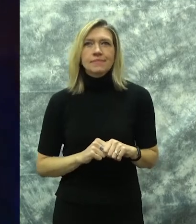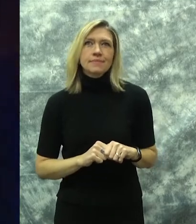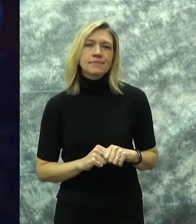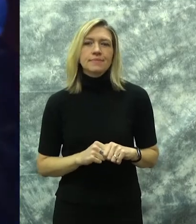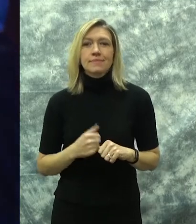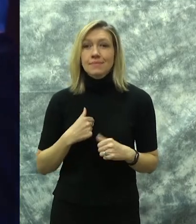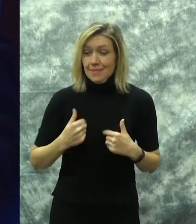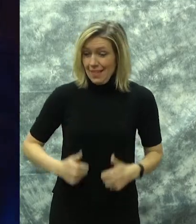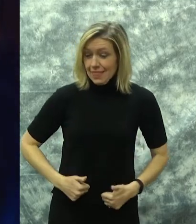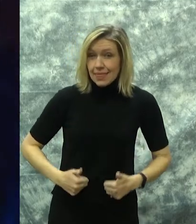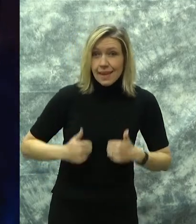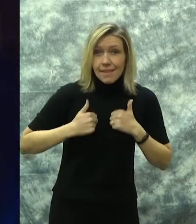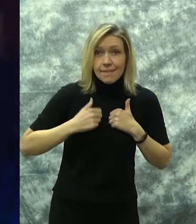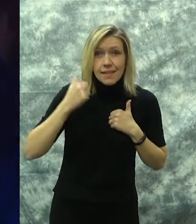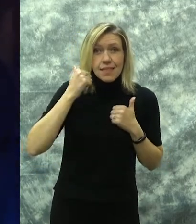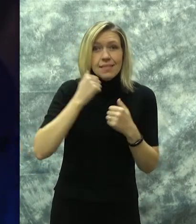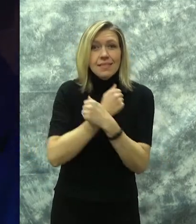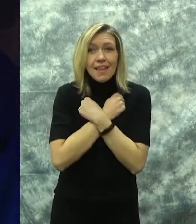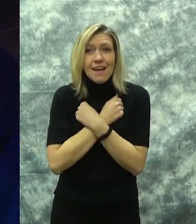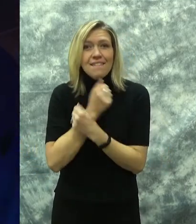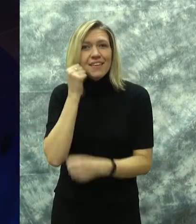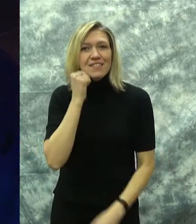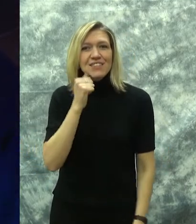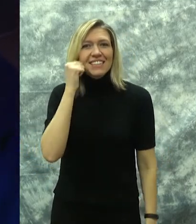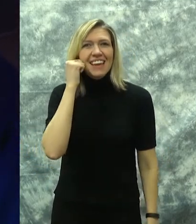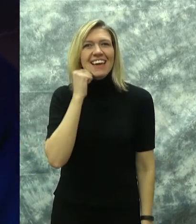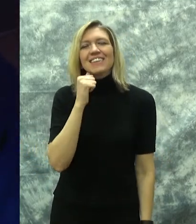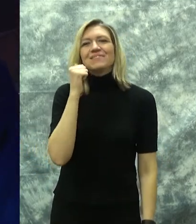I'm living love every day.